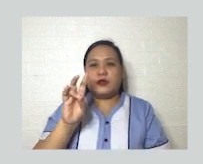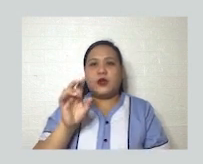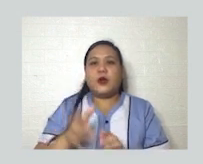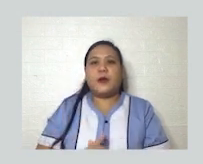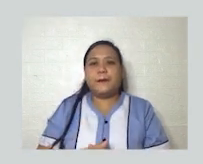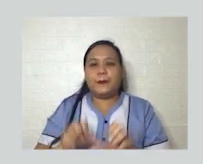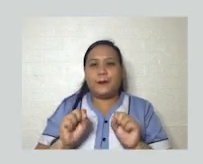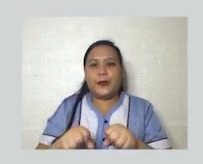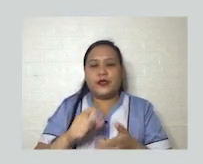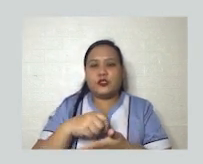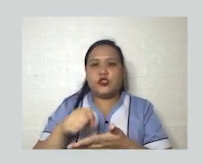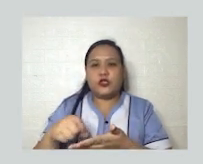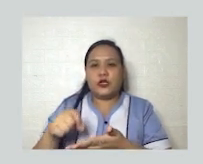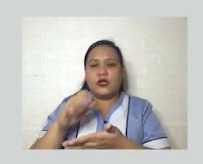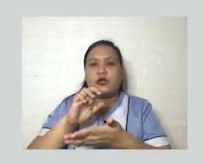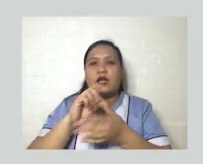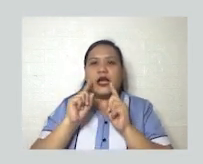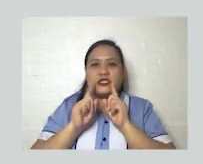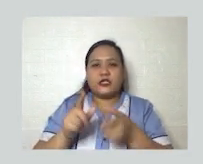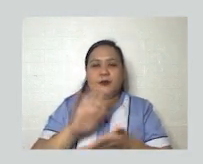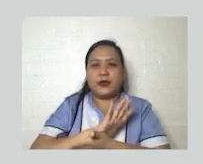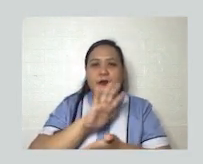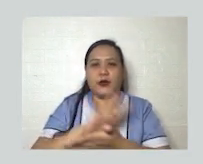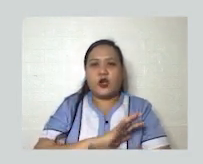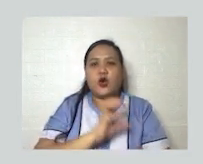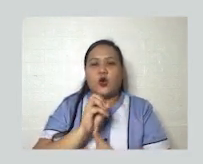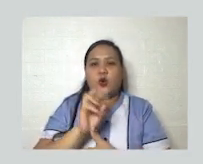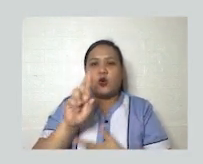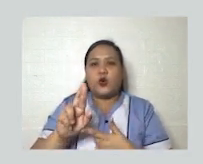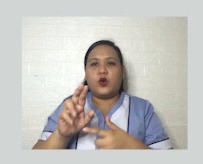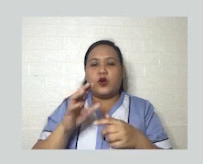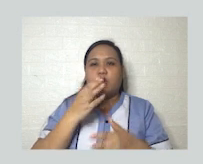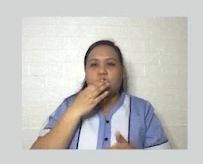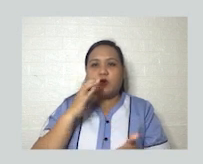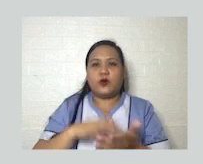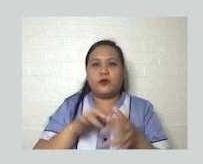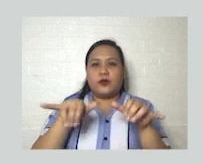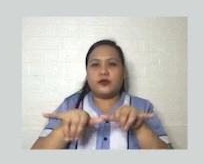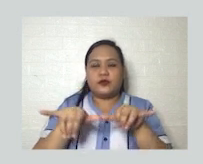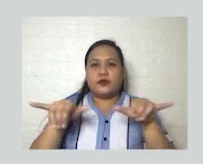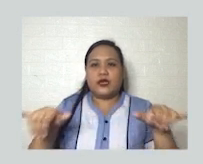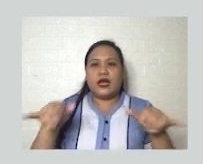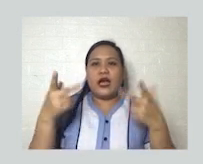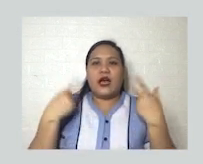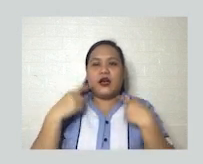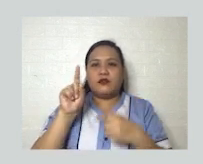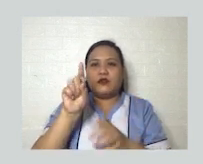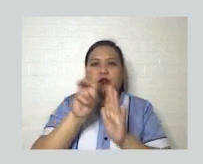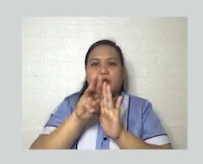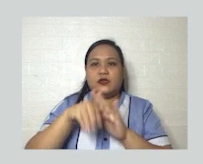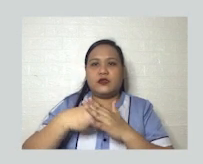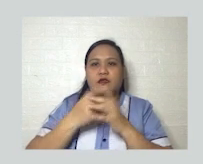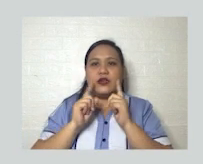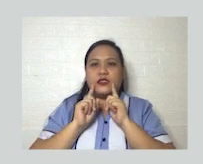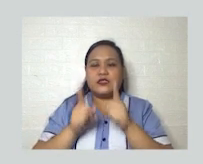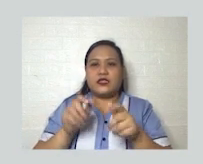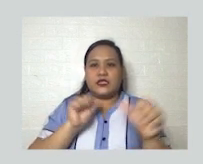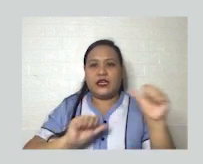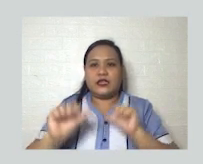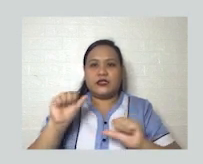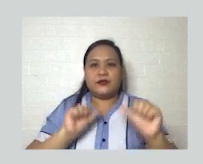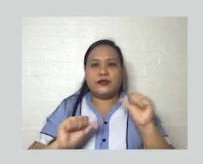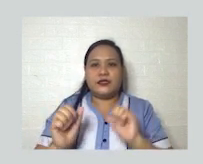Write your answers in your answer sheet or comment your answers. You have 1 minute to answer